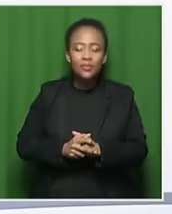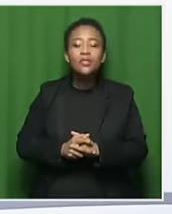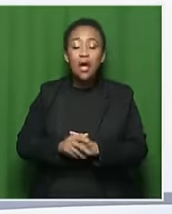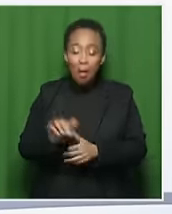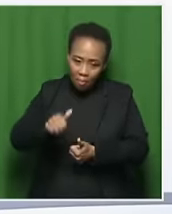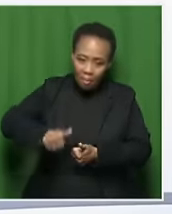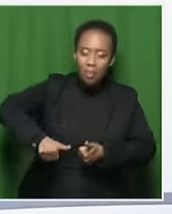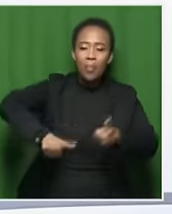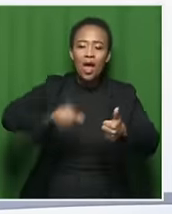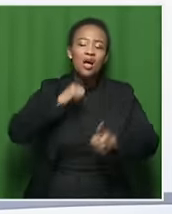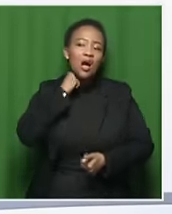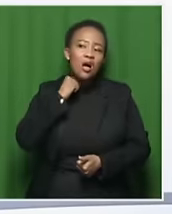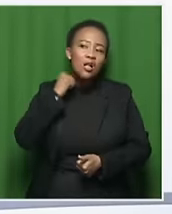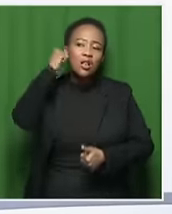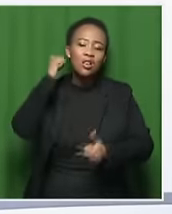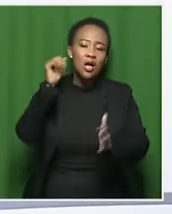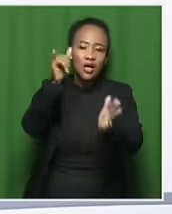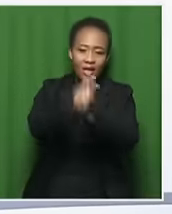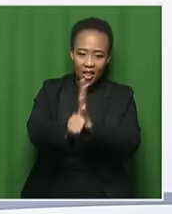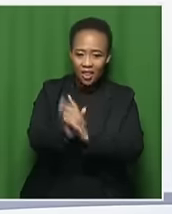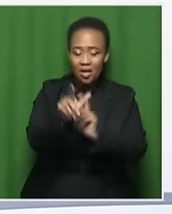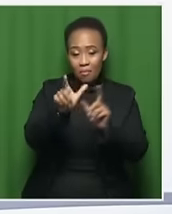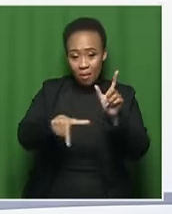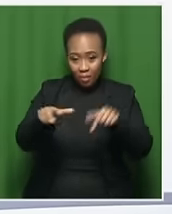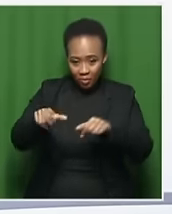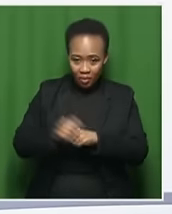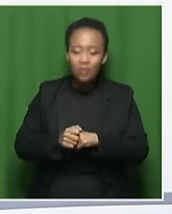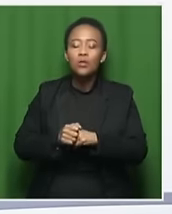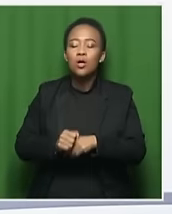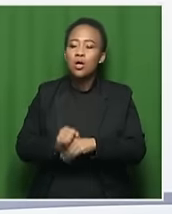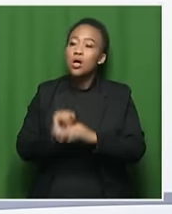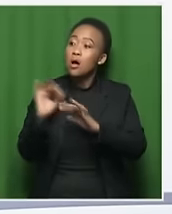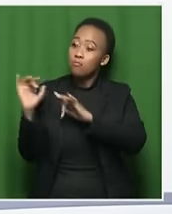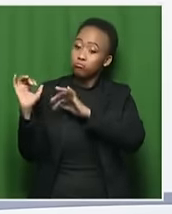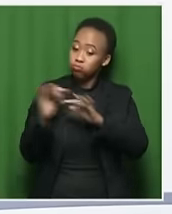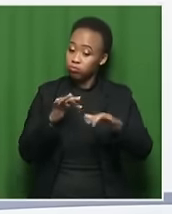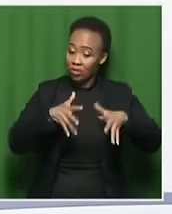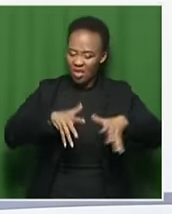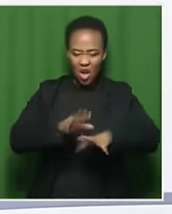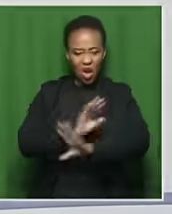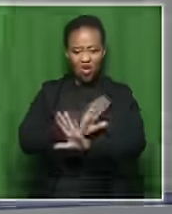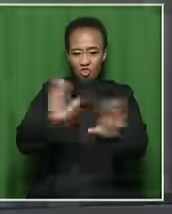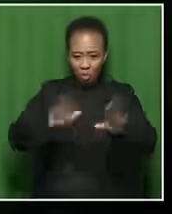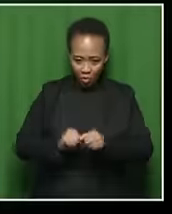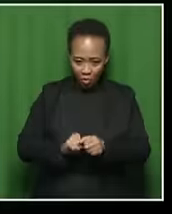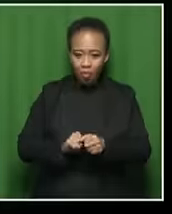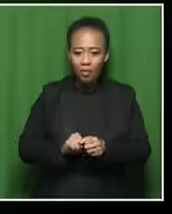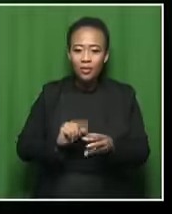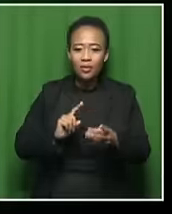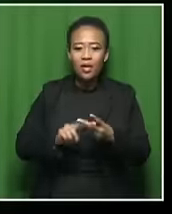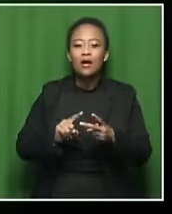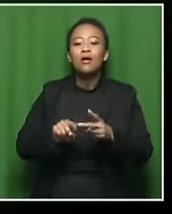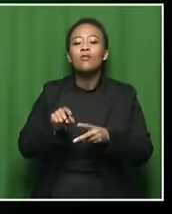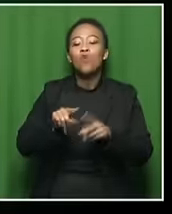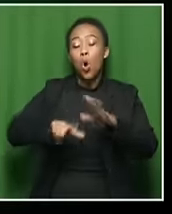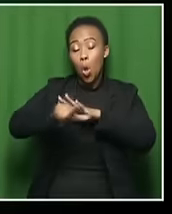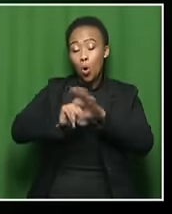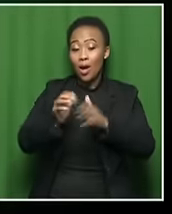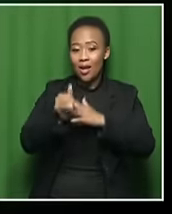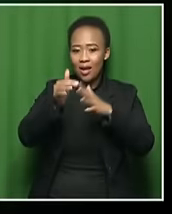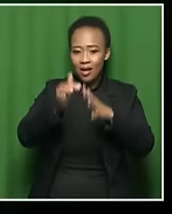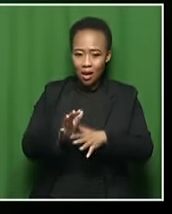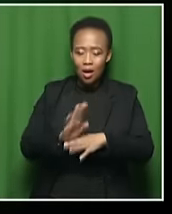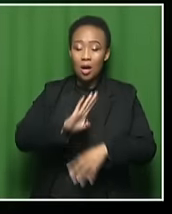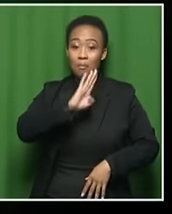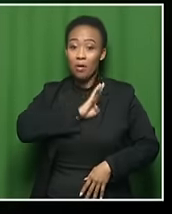penalty, zero tolerance for illegal immigration, to elevate royal and local leaders, military service, and